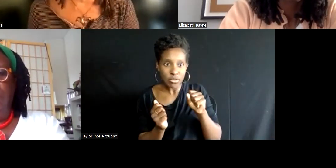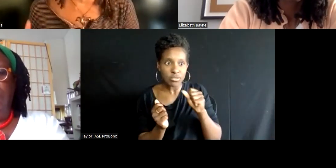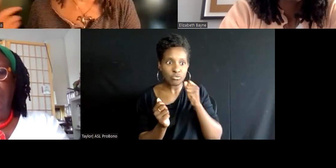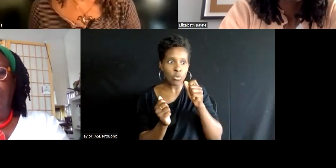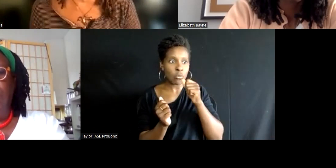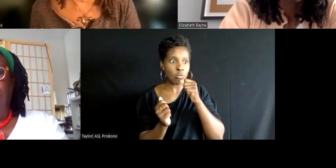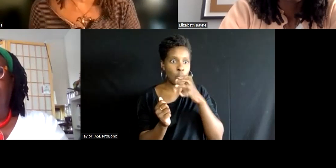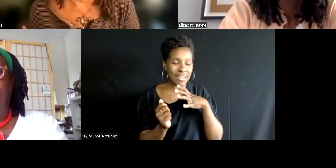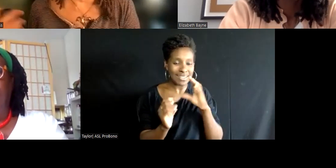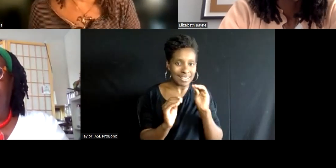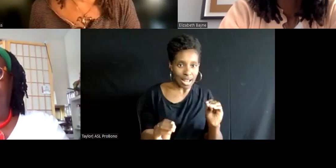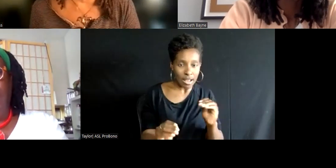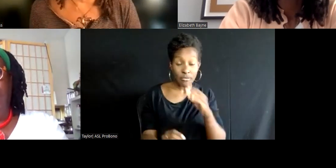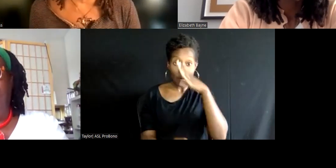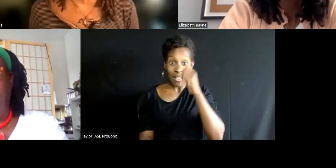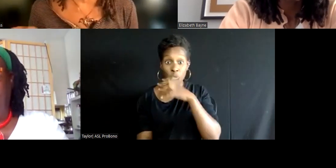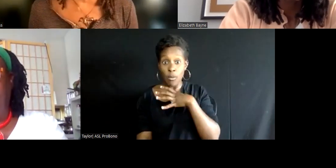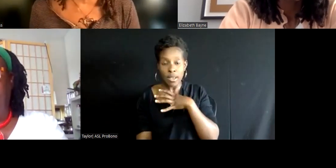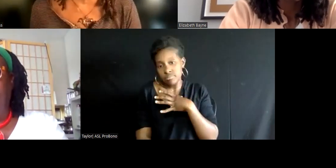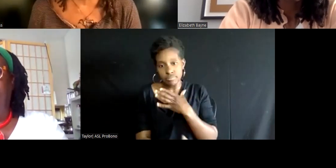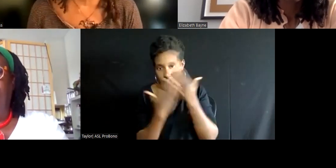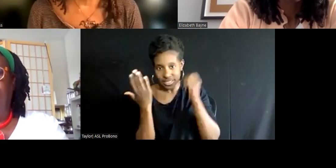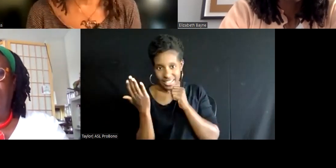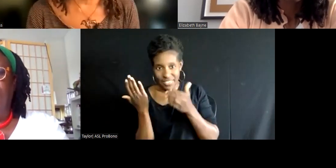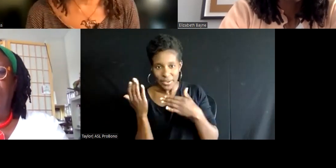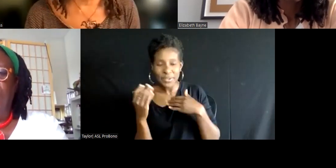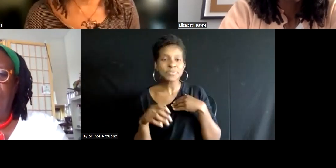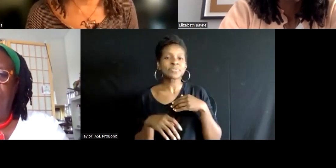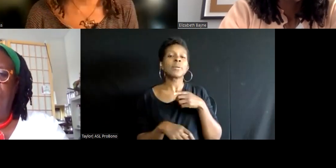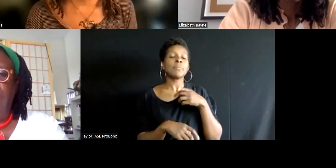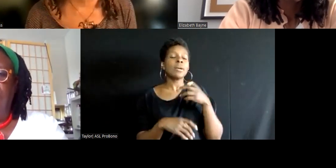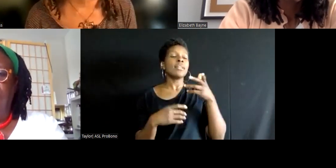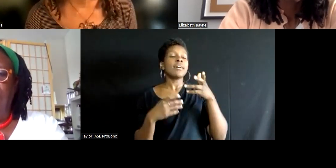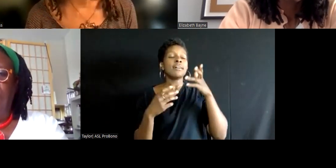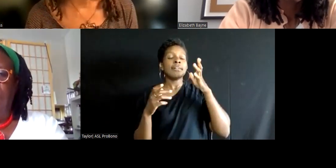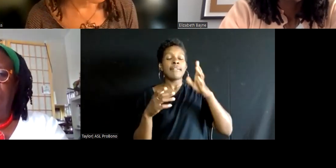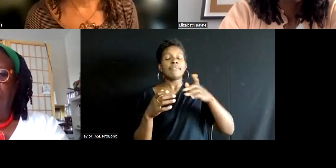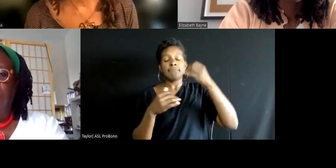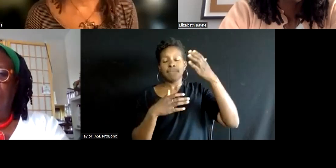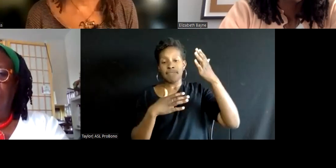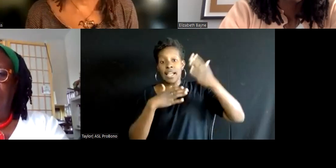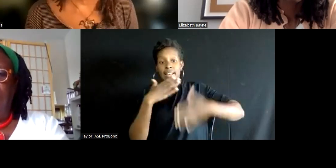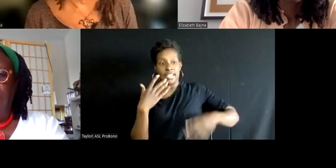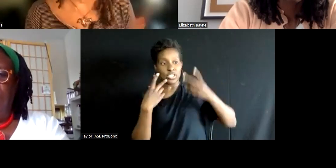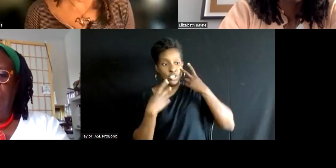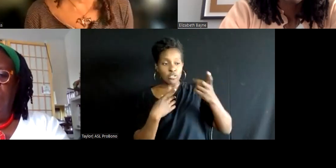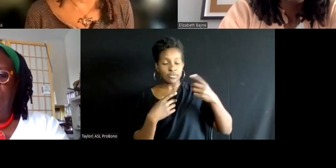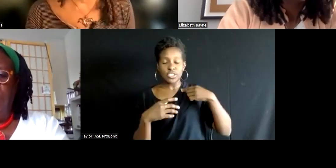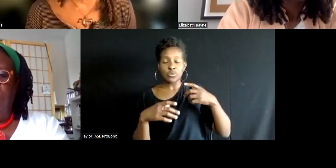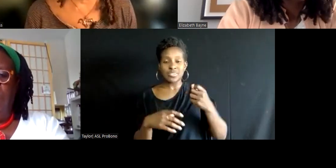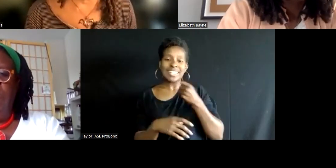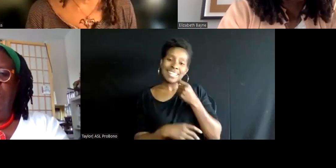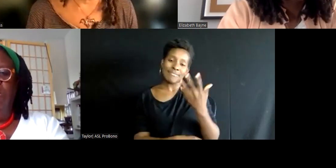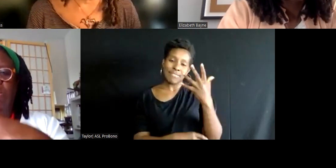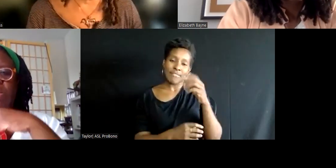on a 1 pill a day regimen, and she has thrived on that. She's now married. She didn't marry